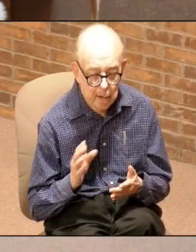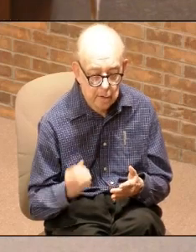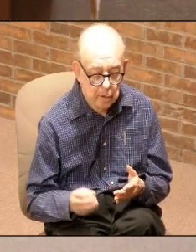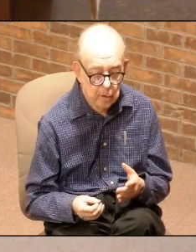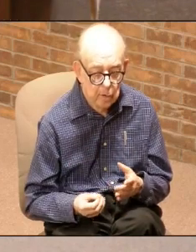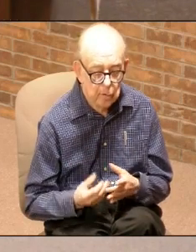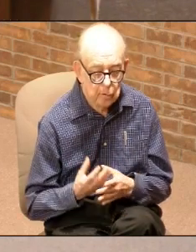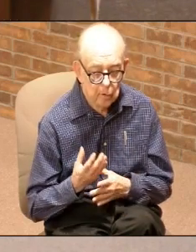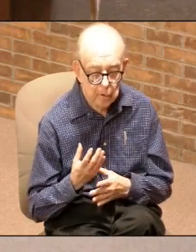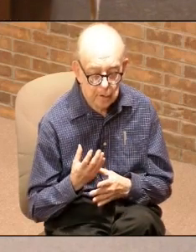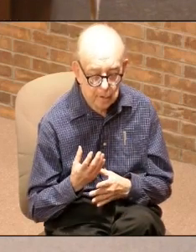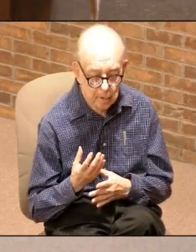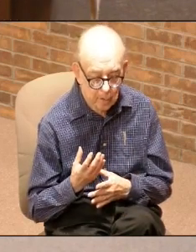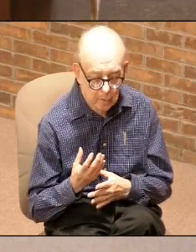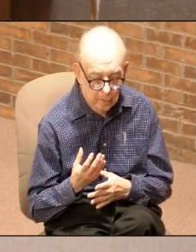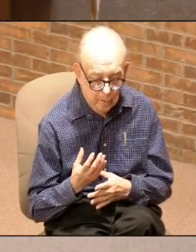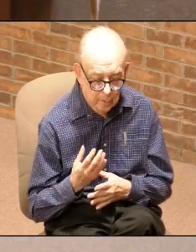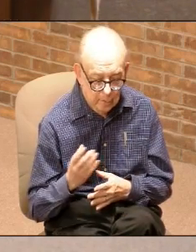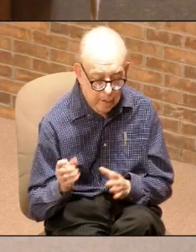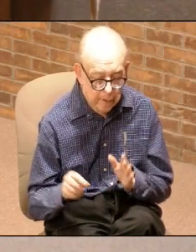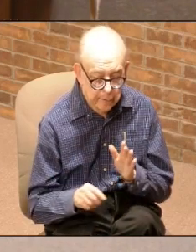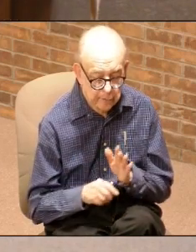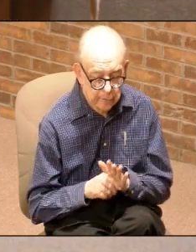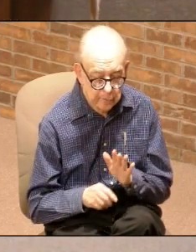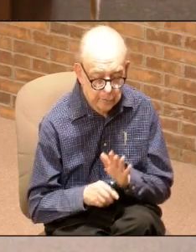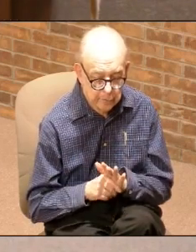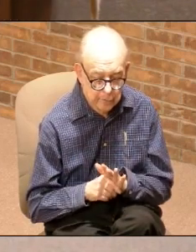growing. In the scriptures,